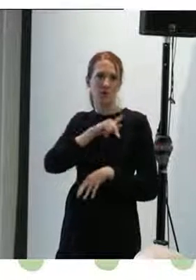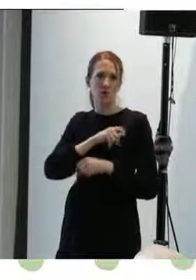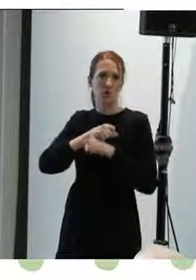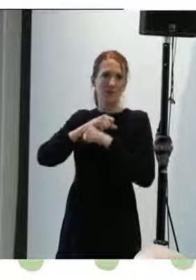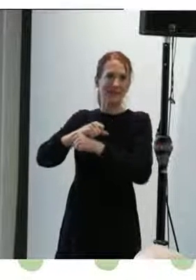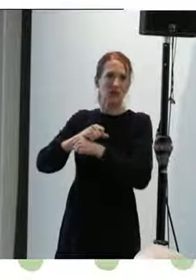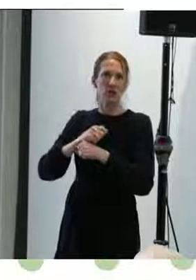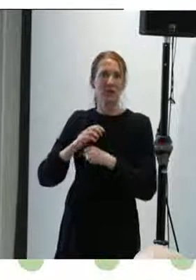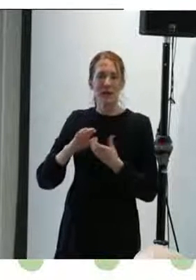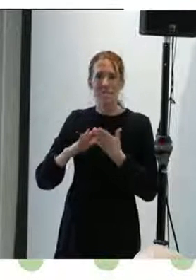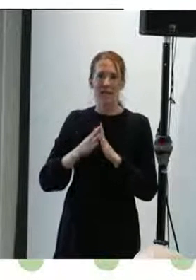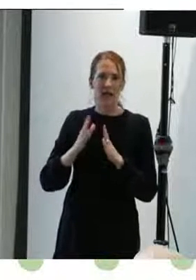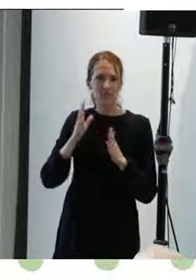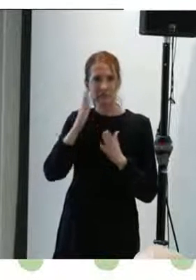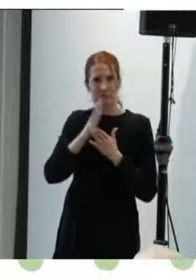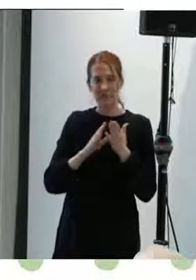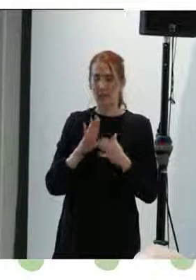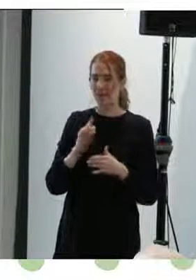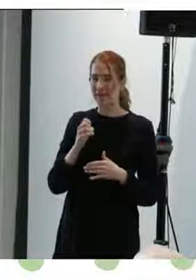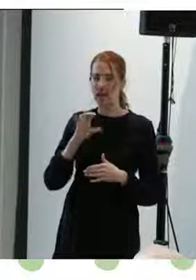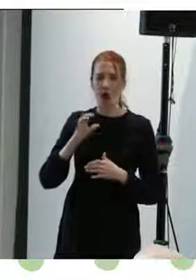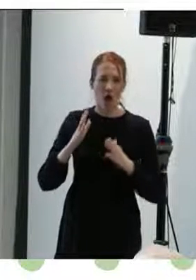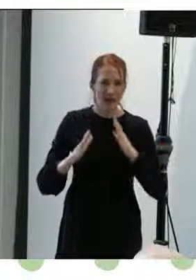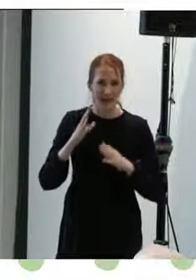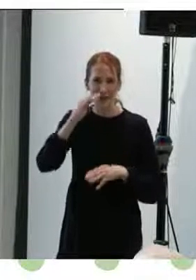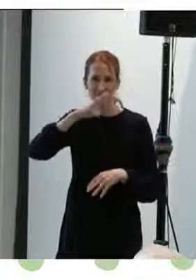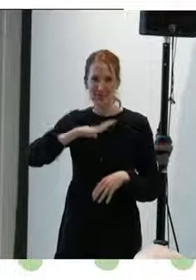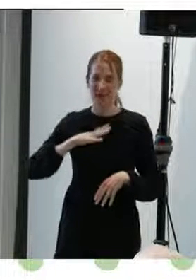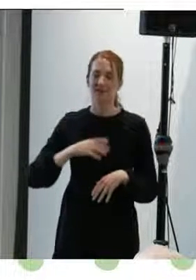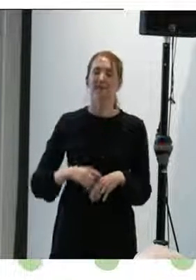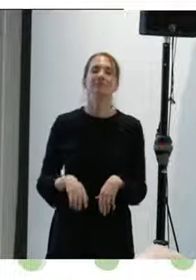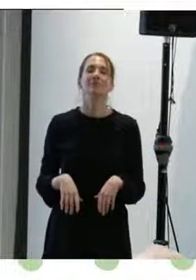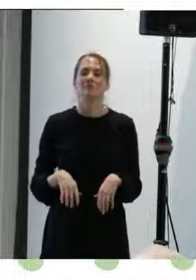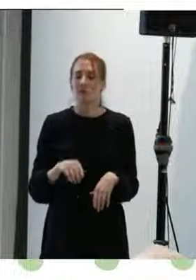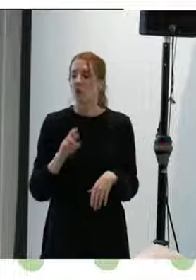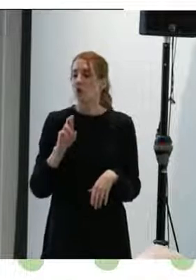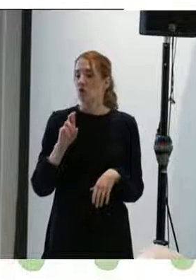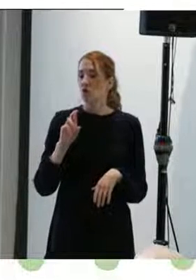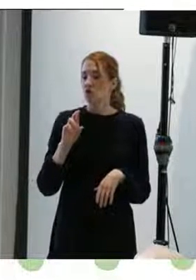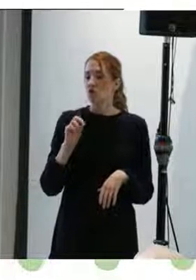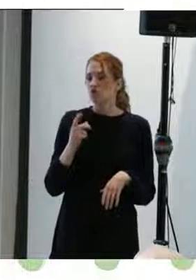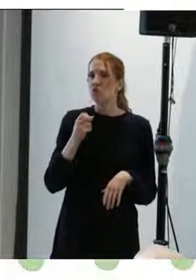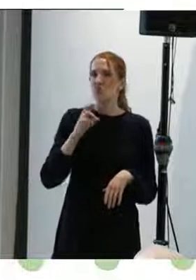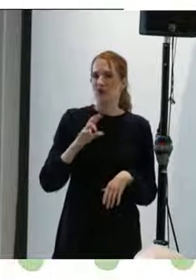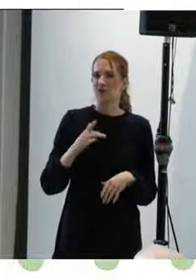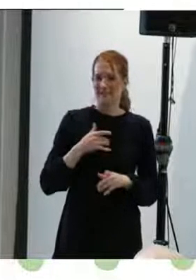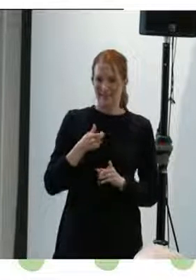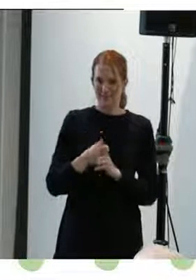friggin' bionic man. And Roger sees himself and his forebearers as the backbone of